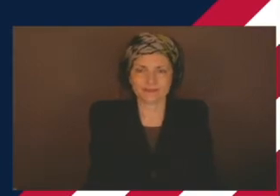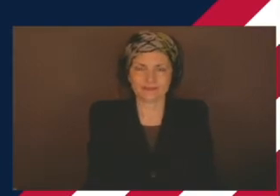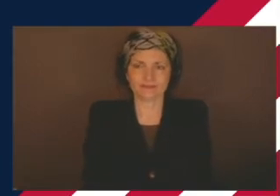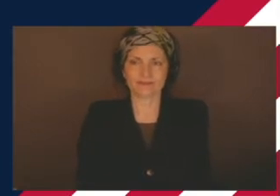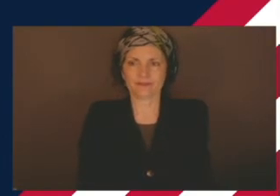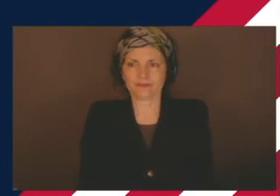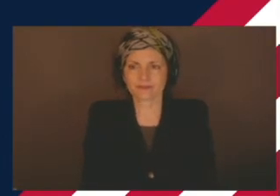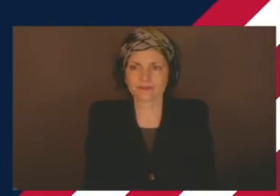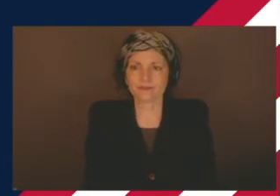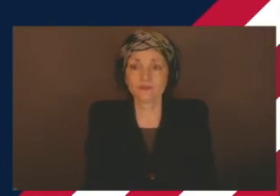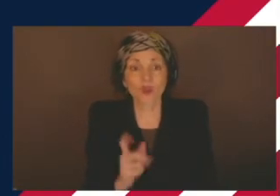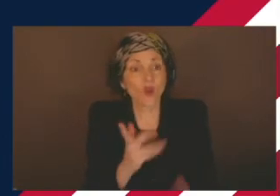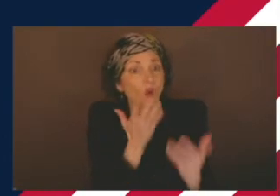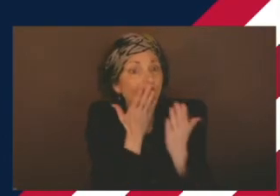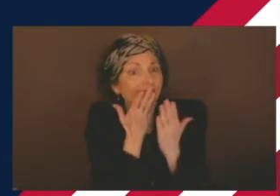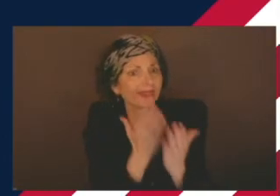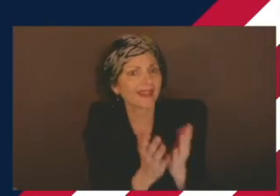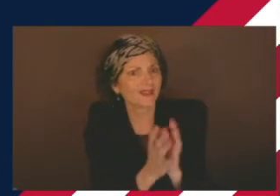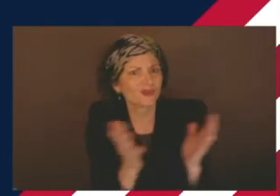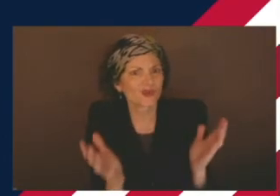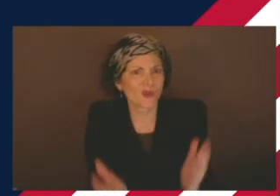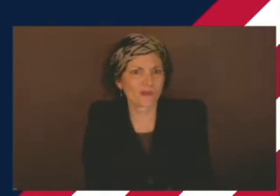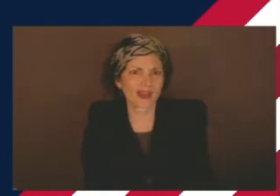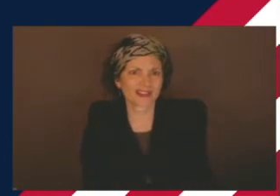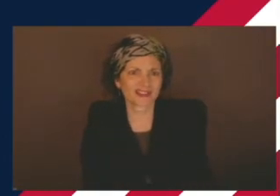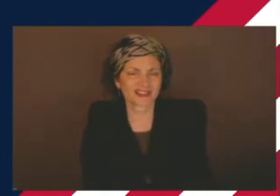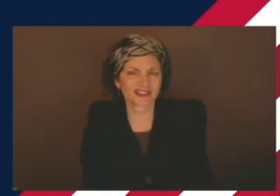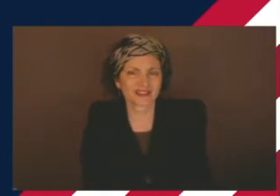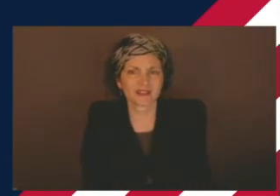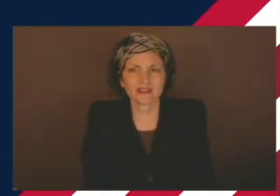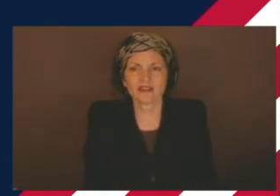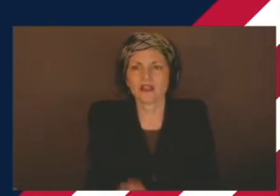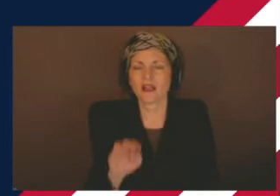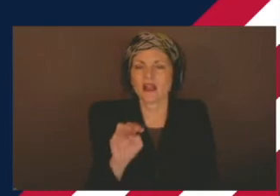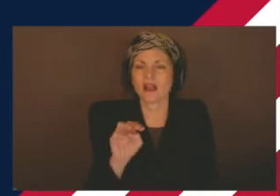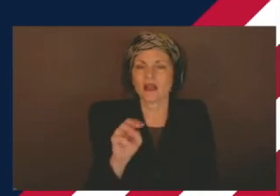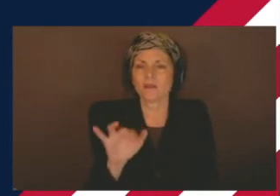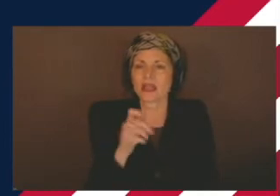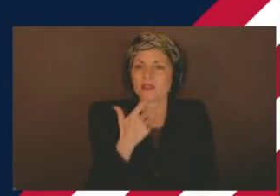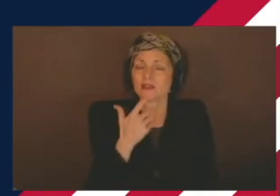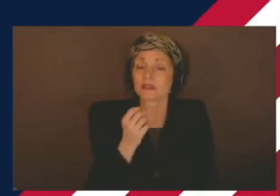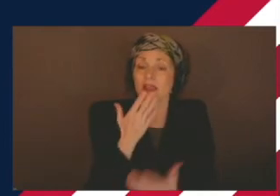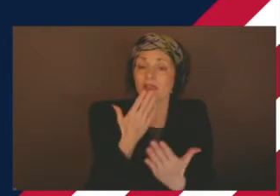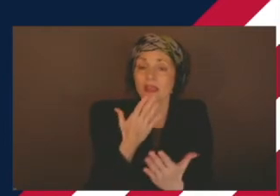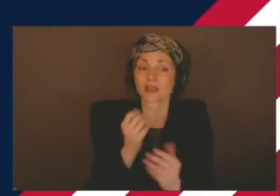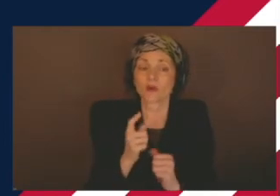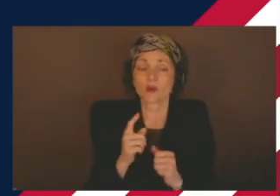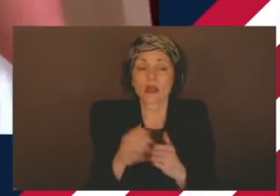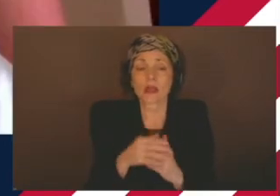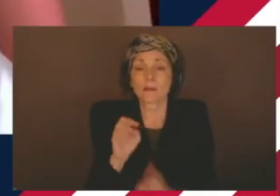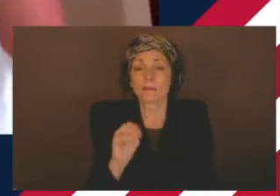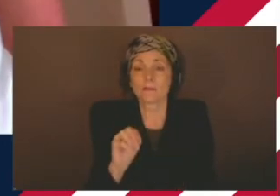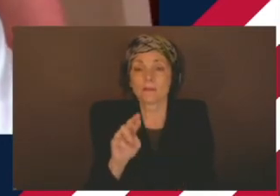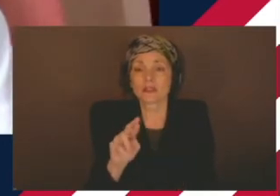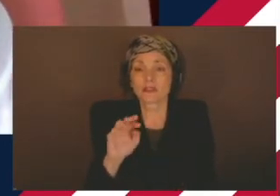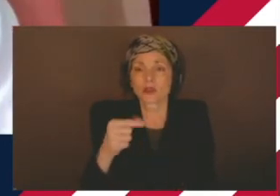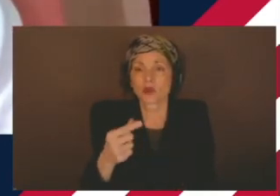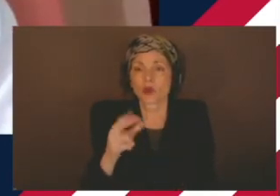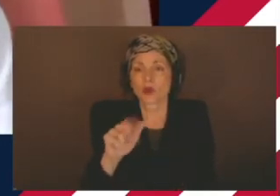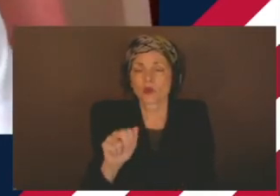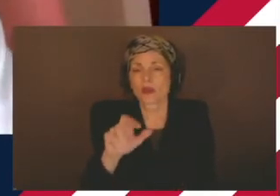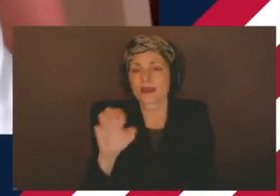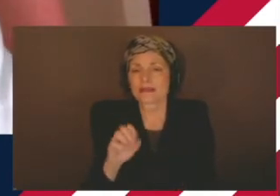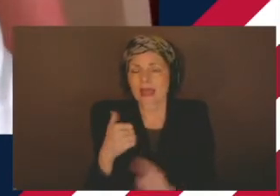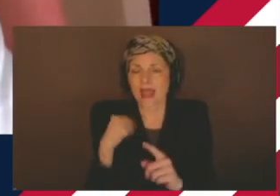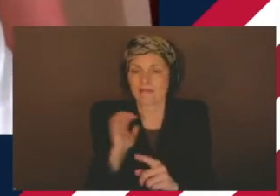Thank you so much. Thank you. And Mr. Graves has our next question. Thank